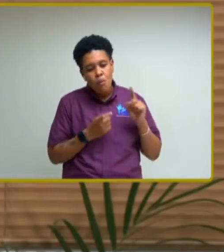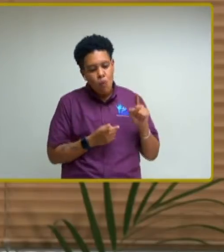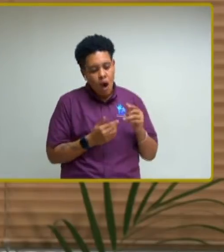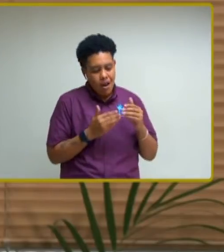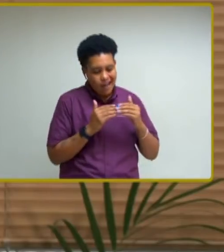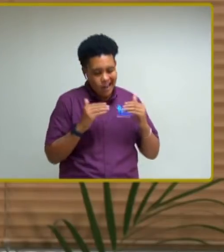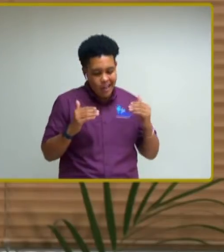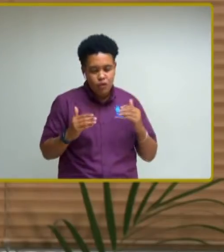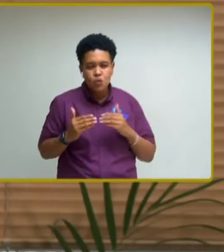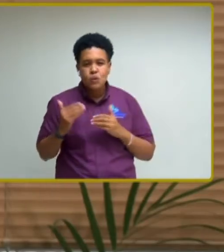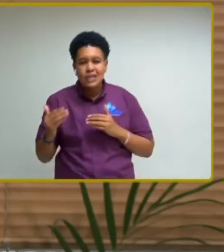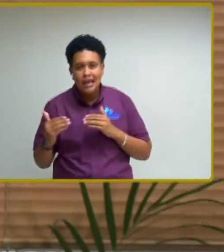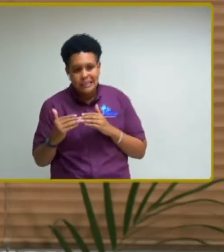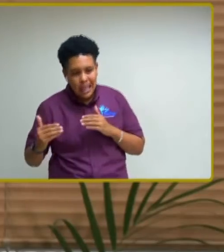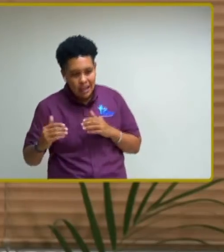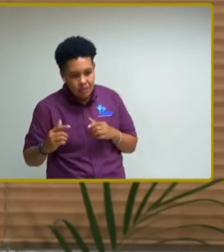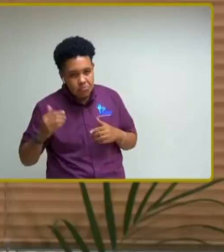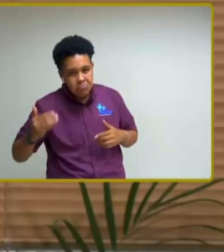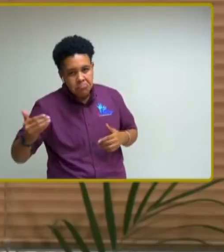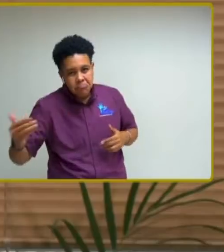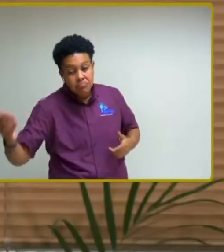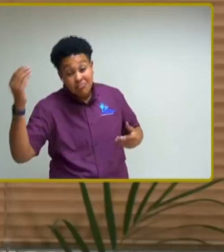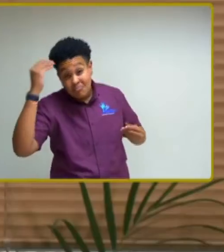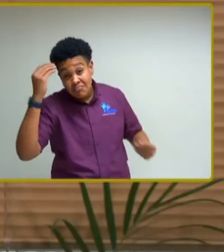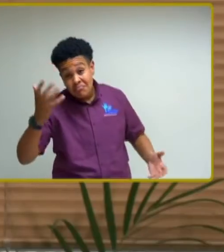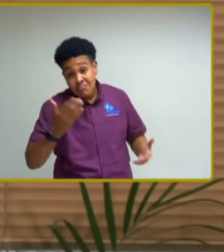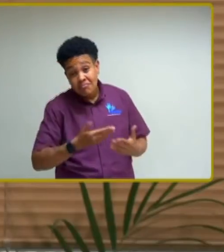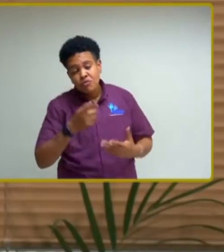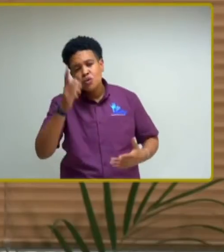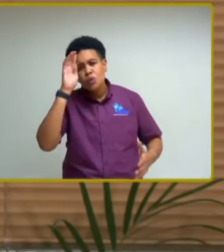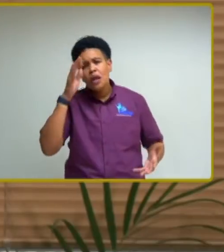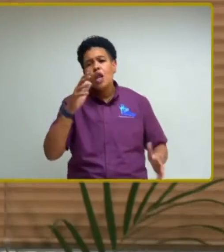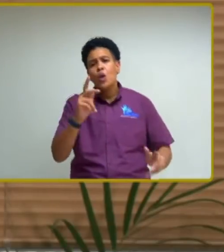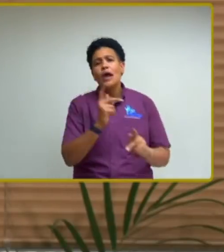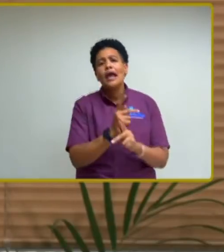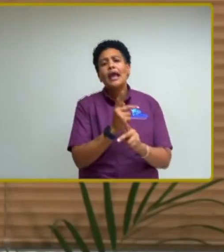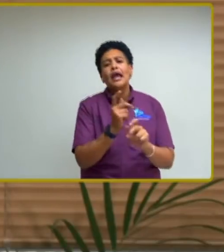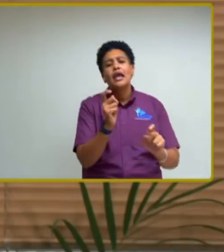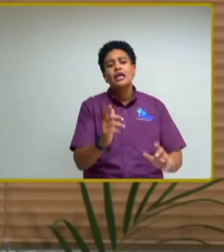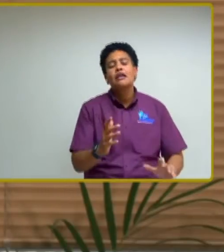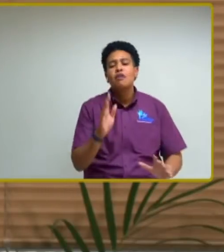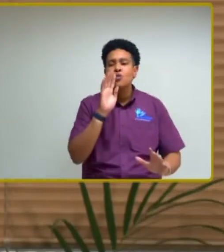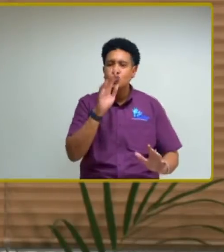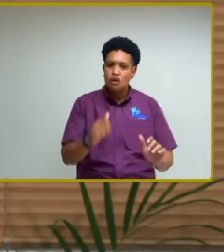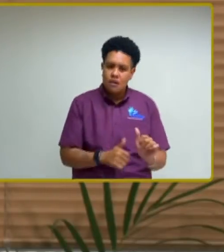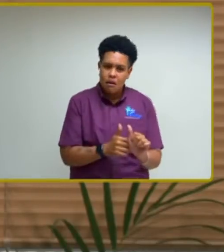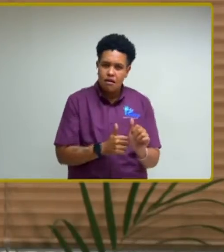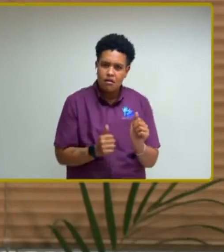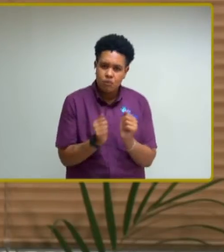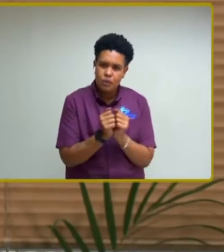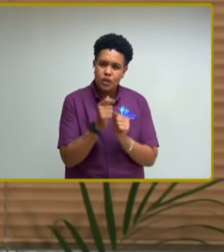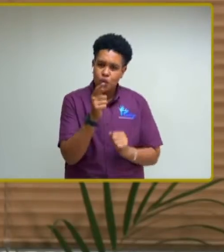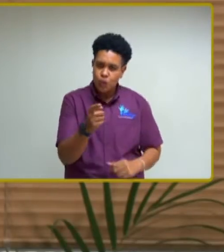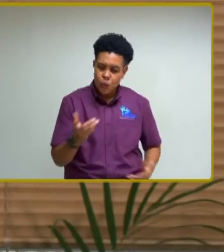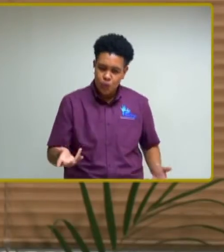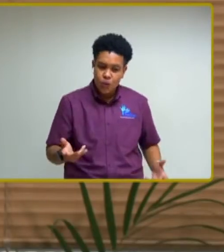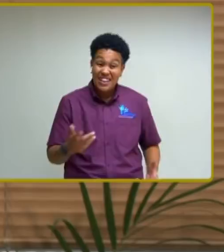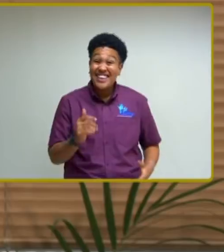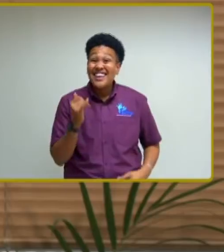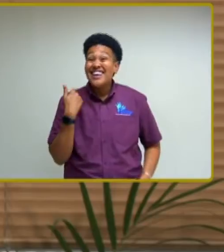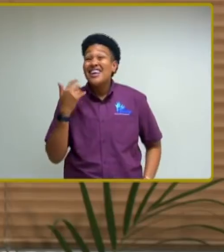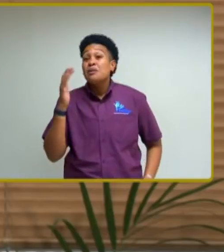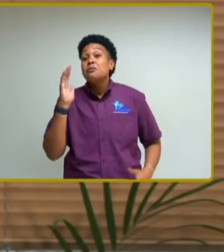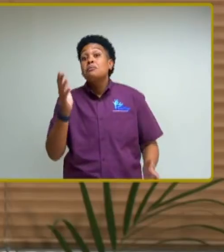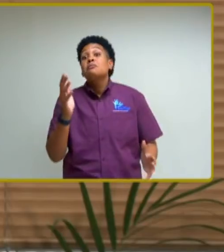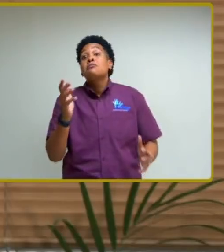phase to the next. And as I said earlier, you'll be allowed a caregiver to accompany you. And if I'm